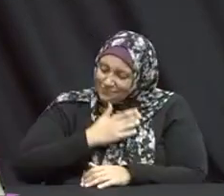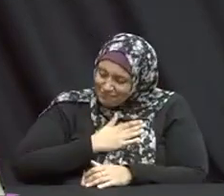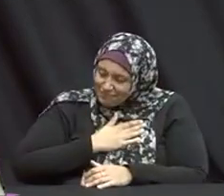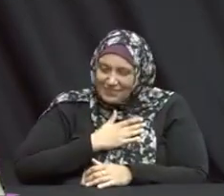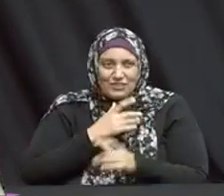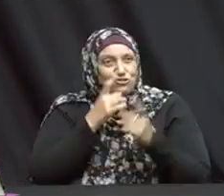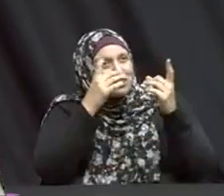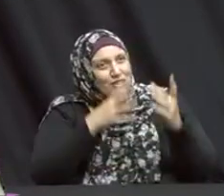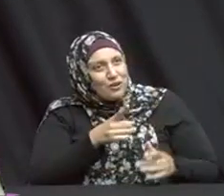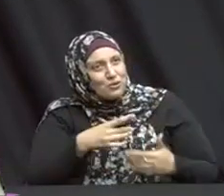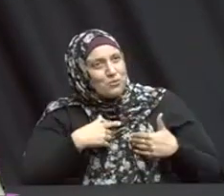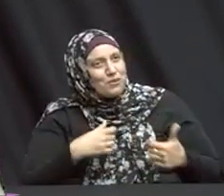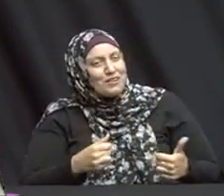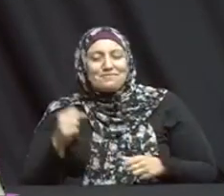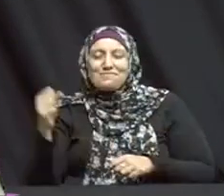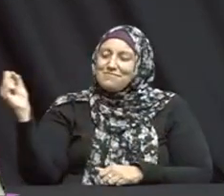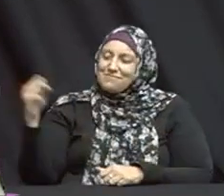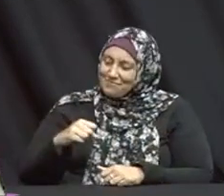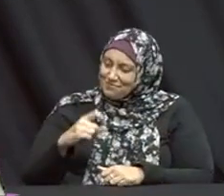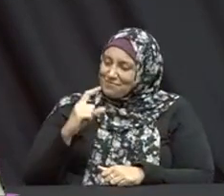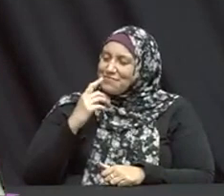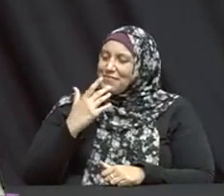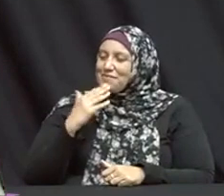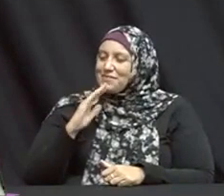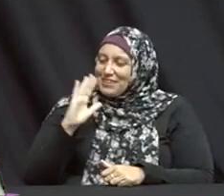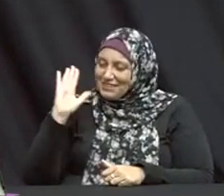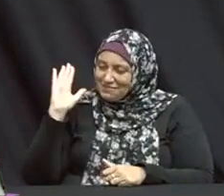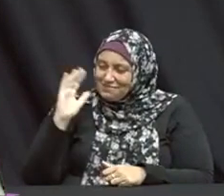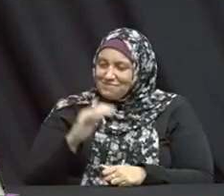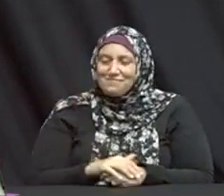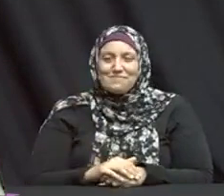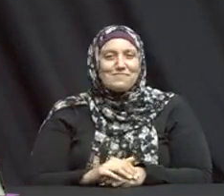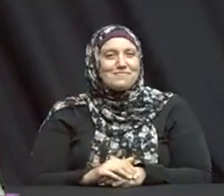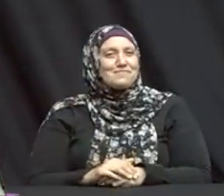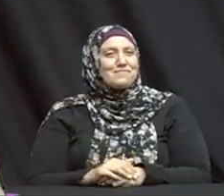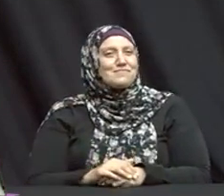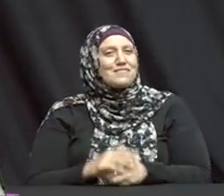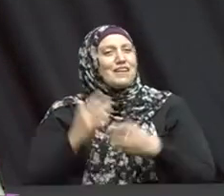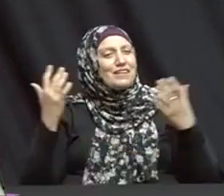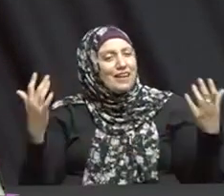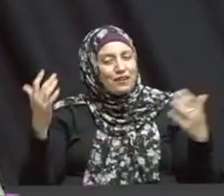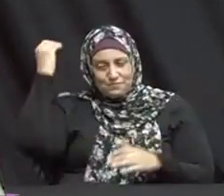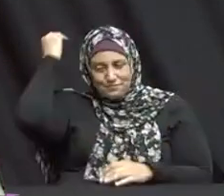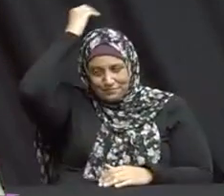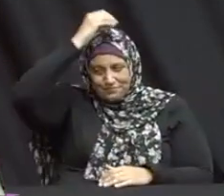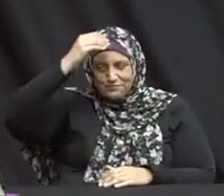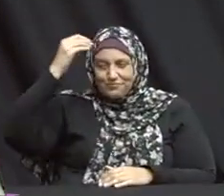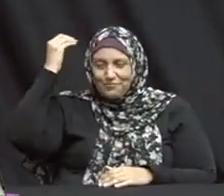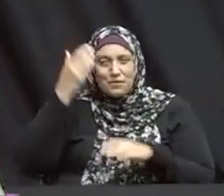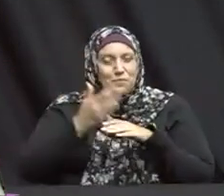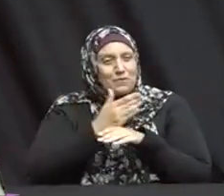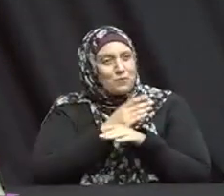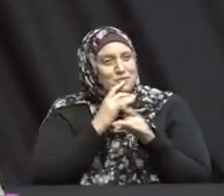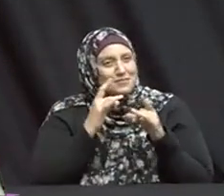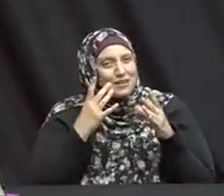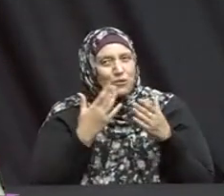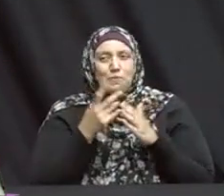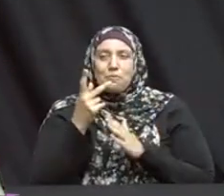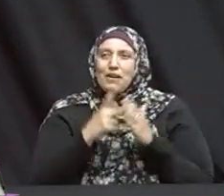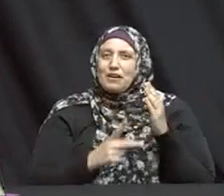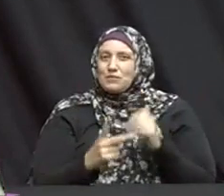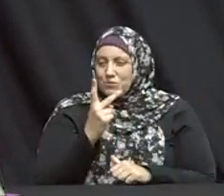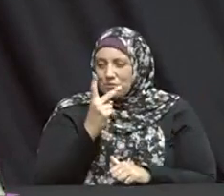doing well, inshallah. Alhamdulillah. Alhamdulillah. Sheikh, now before we get started on part two, can I please request